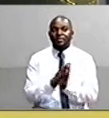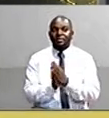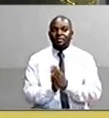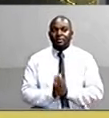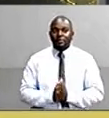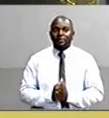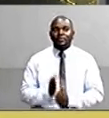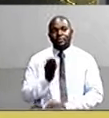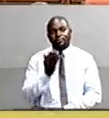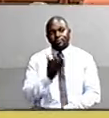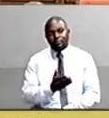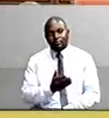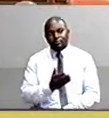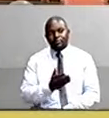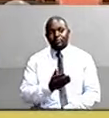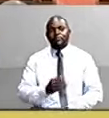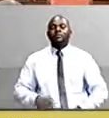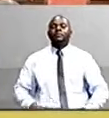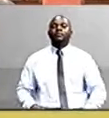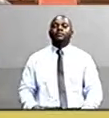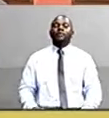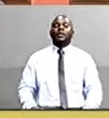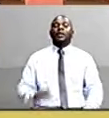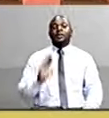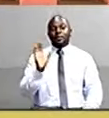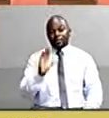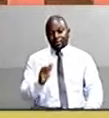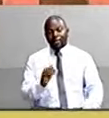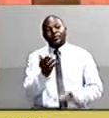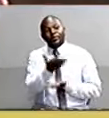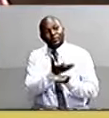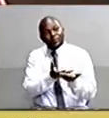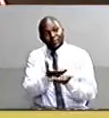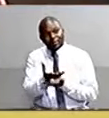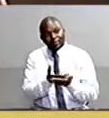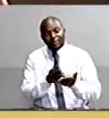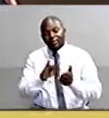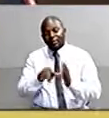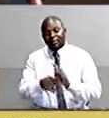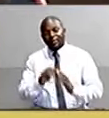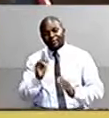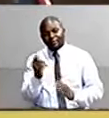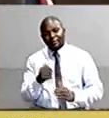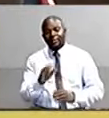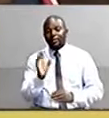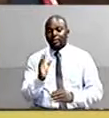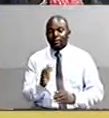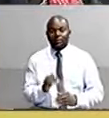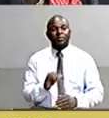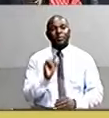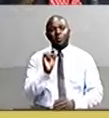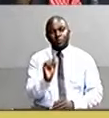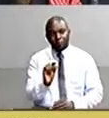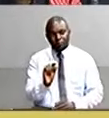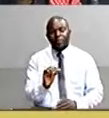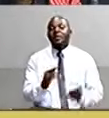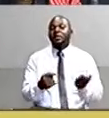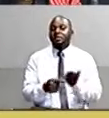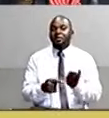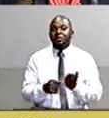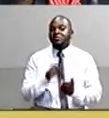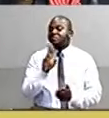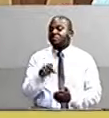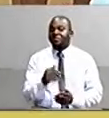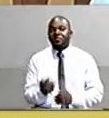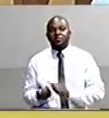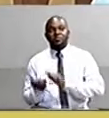report. The morale of councillors to discuss issues in the first council meeting was low as the technical team failed to